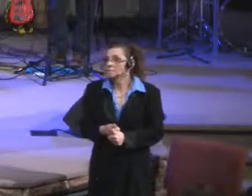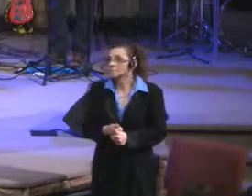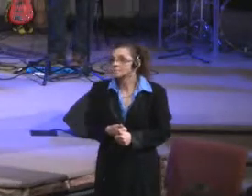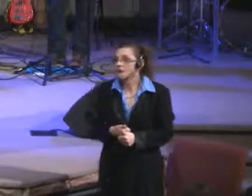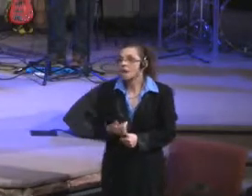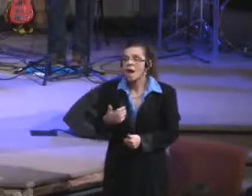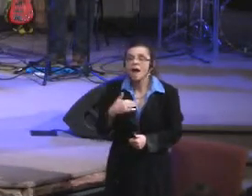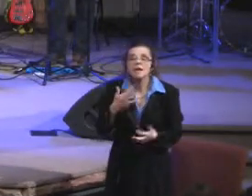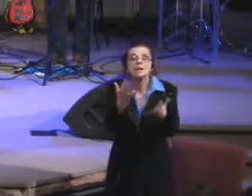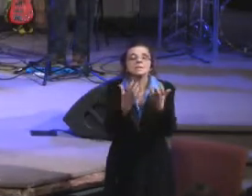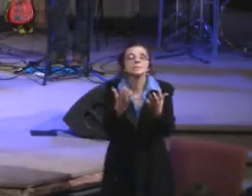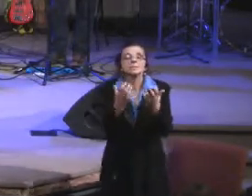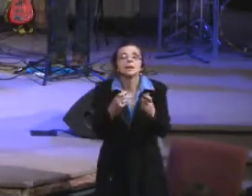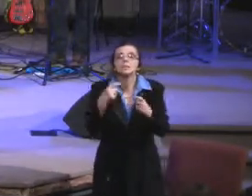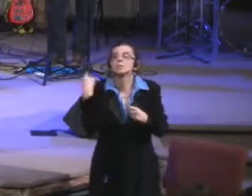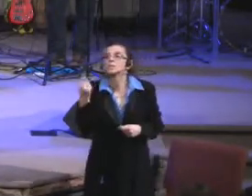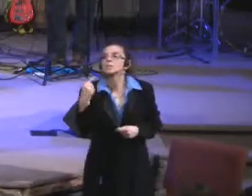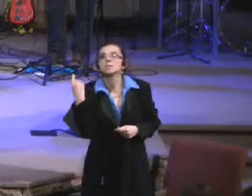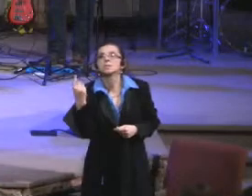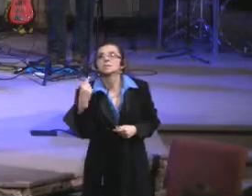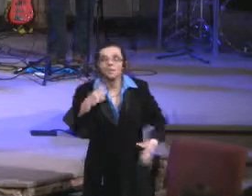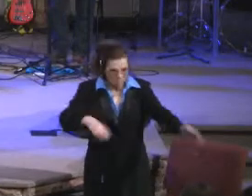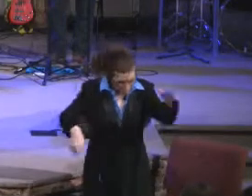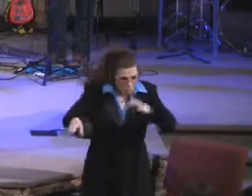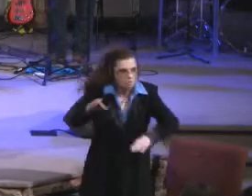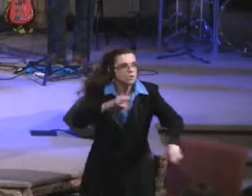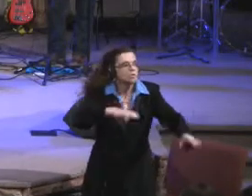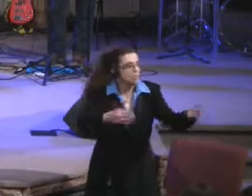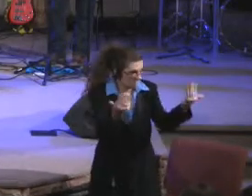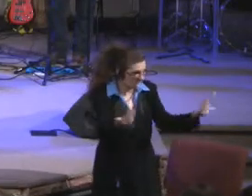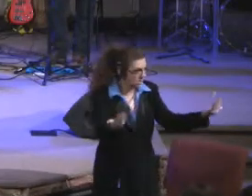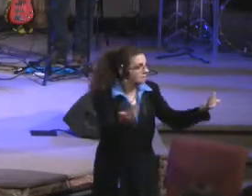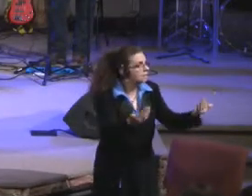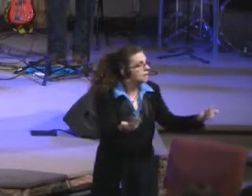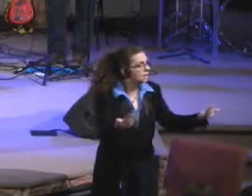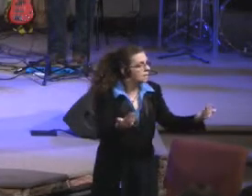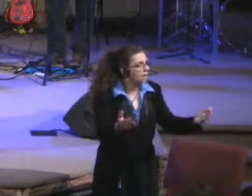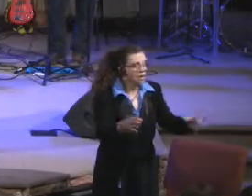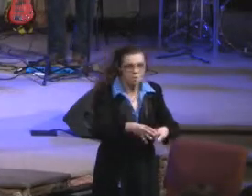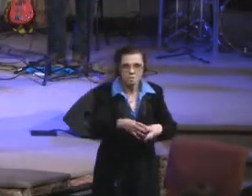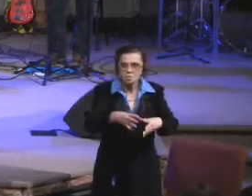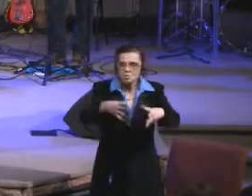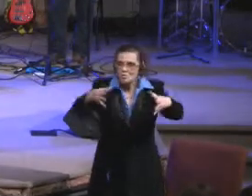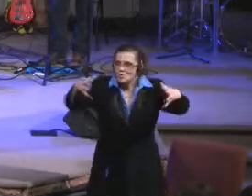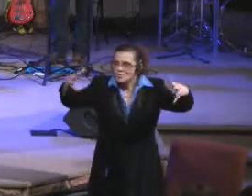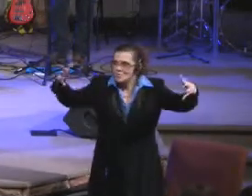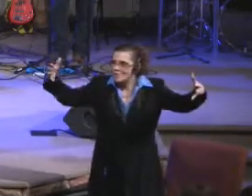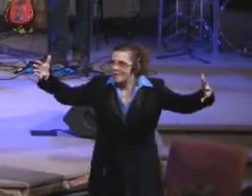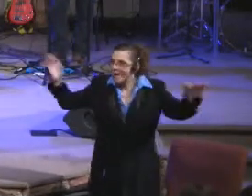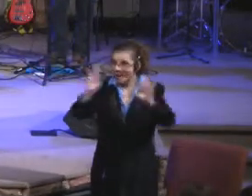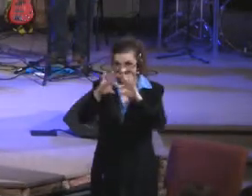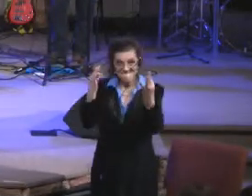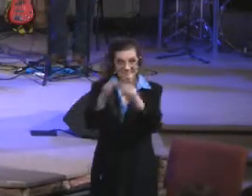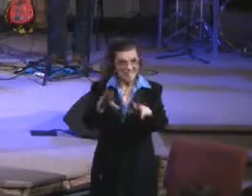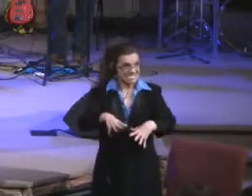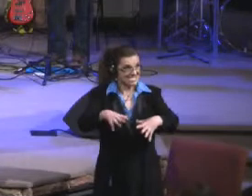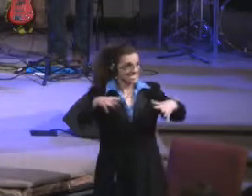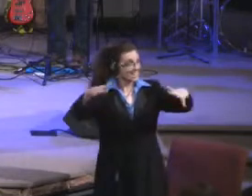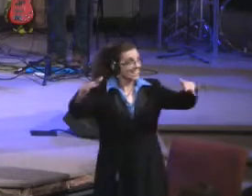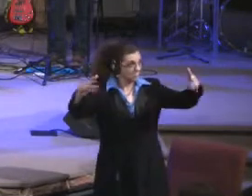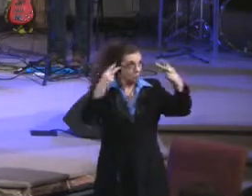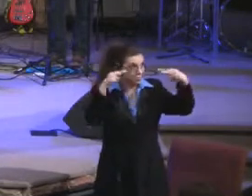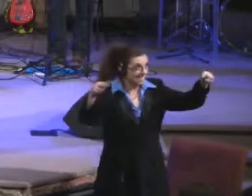And I desire for God to continue to do what he's doing here at Poland, which he's growing us. Our family's getting bigger. Can